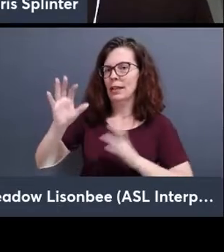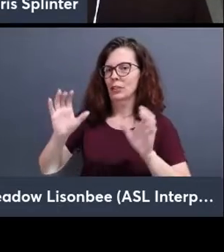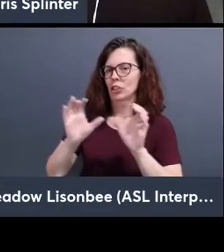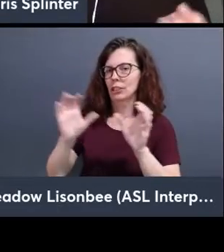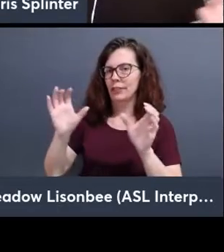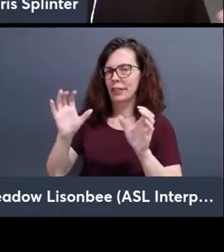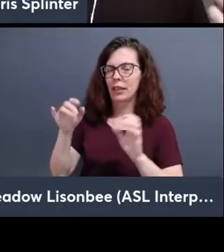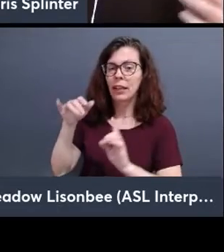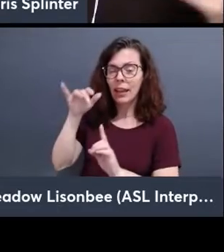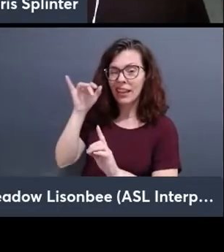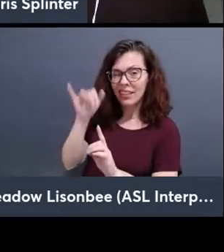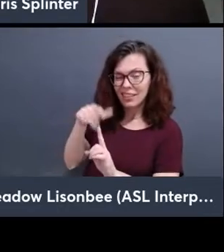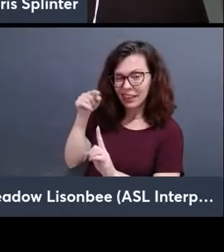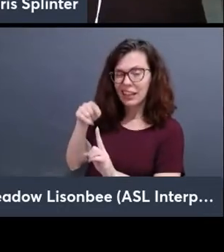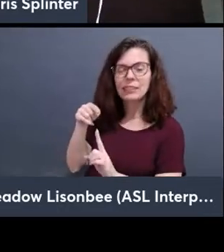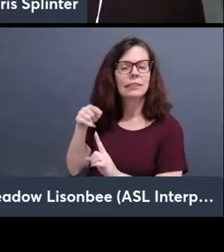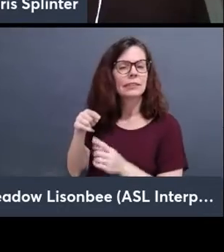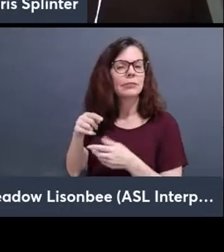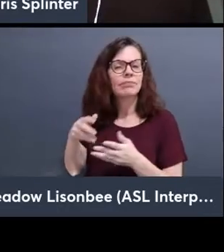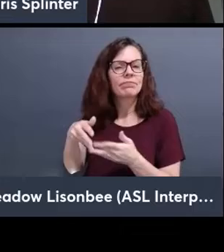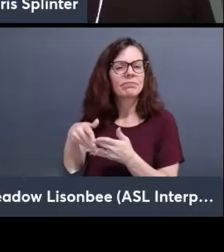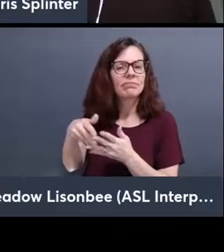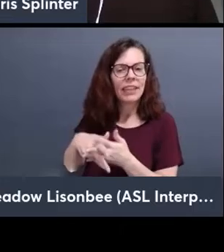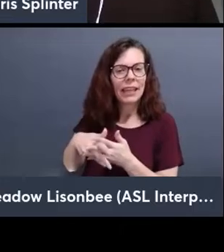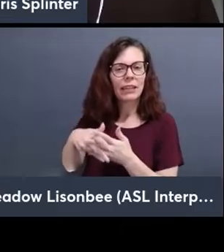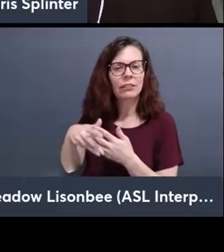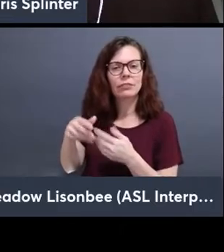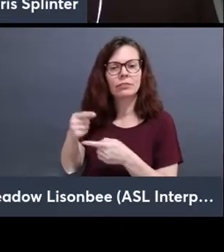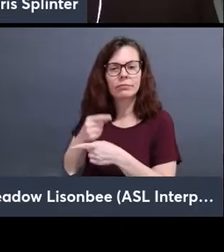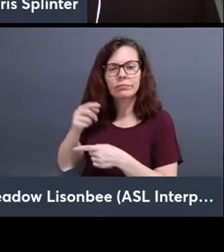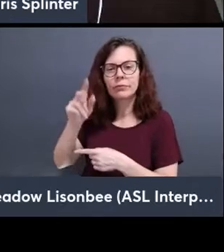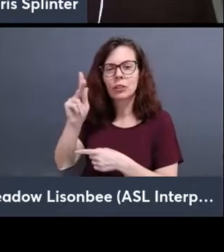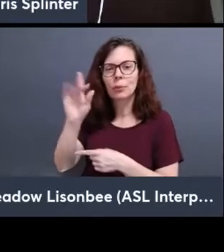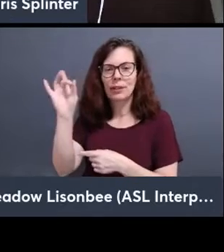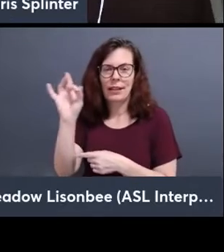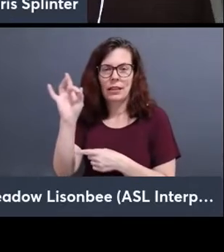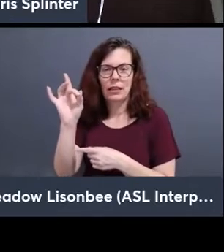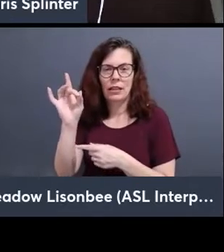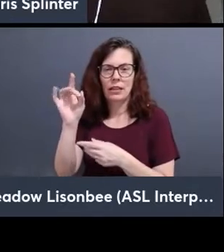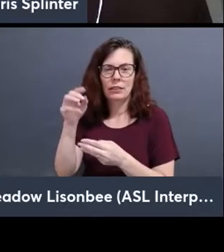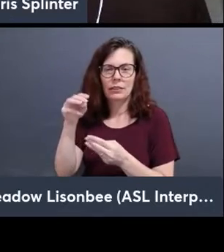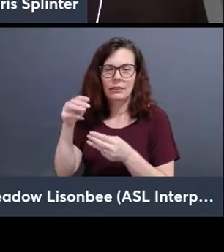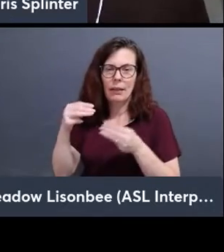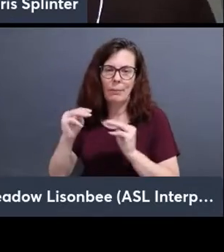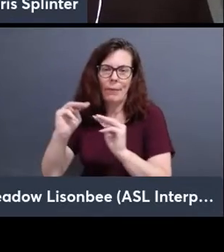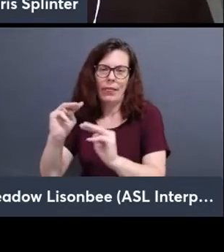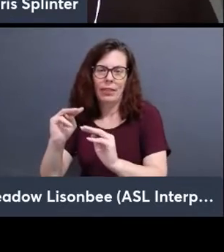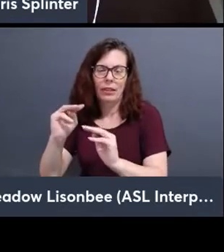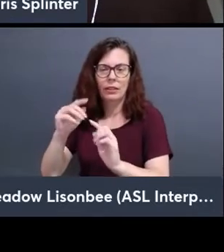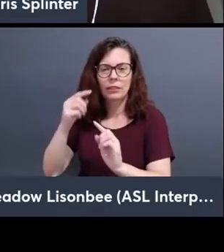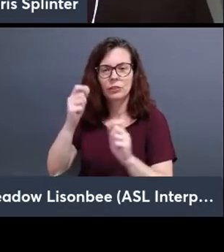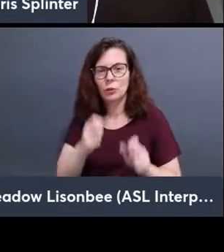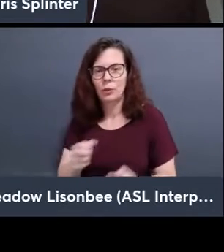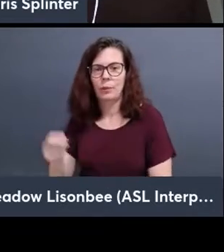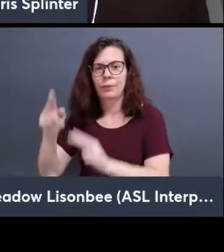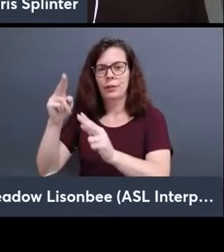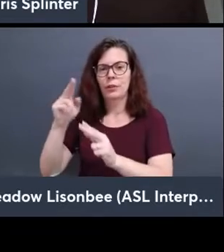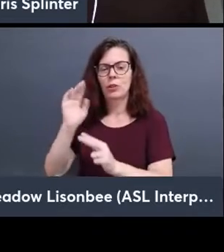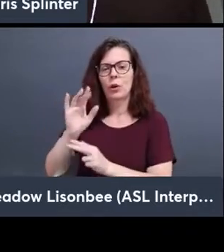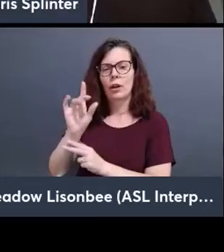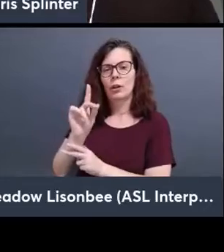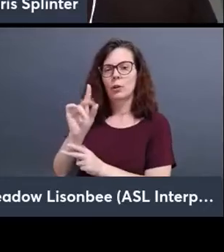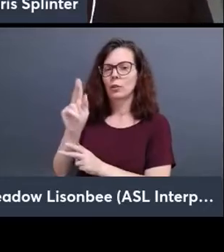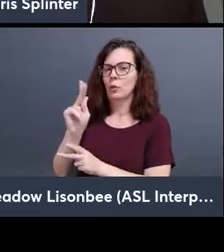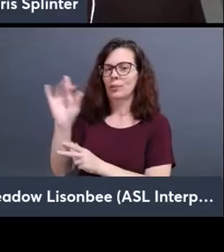is a like native Kubernetes method to authenticate to your Kubernetes API